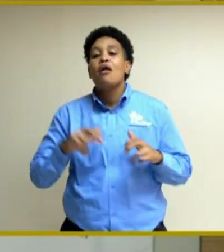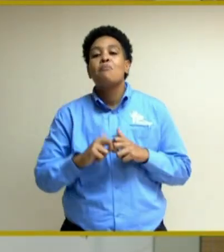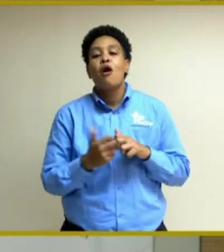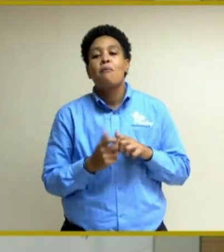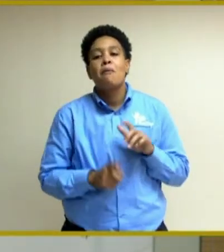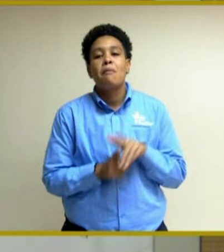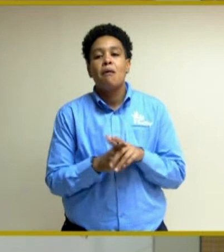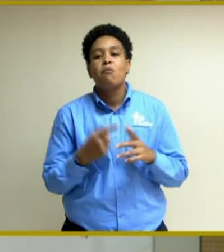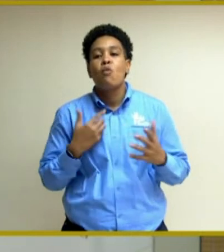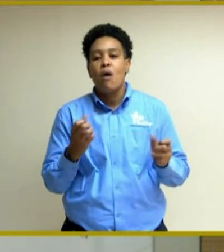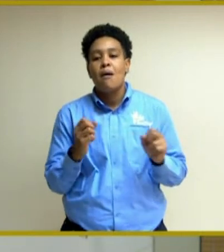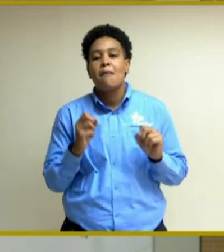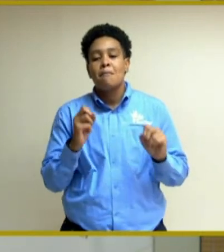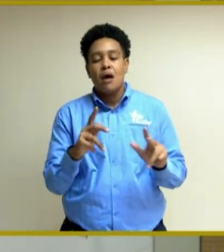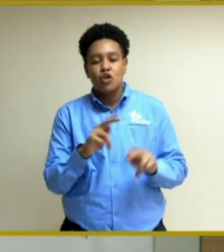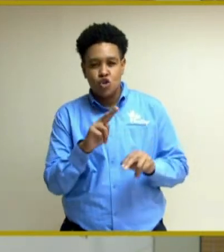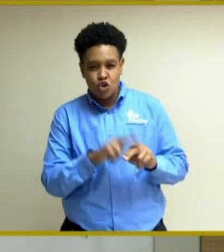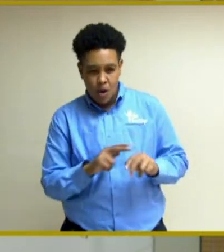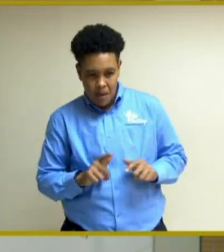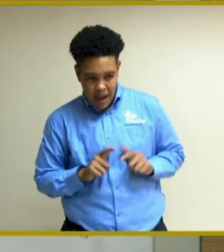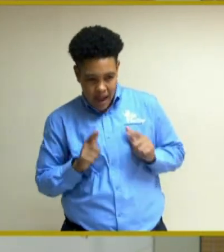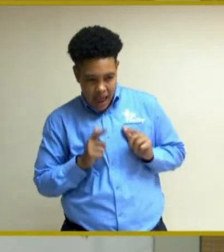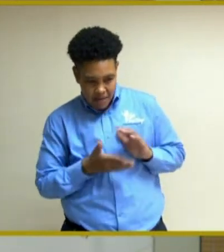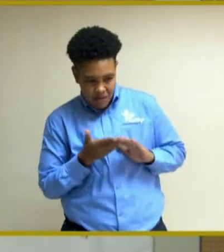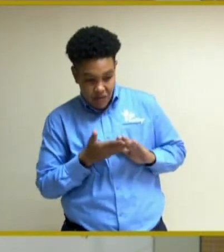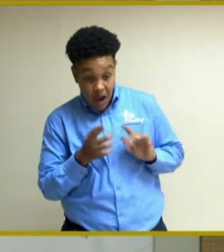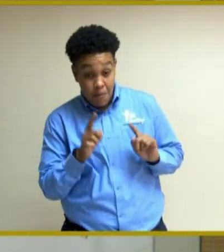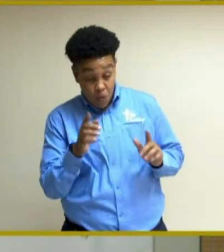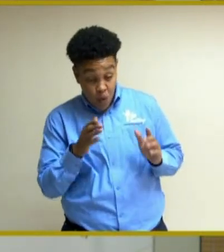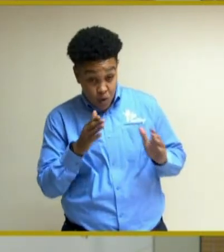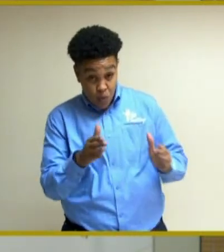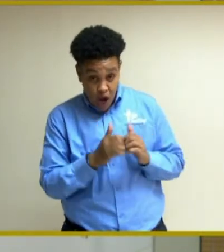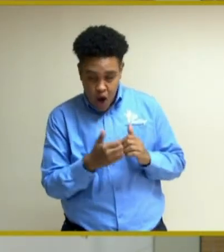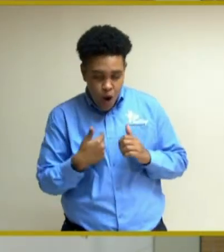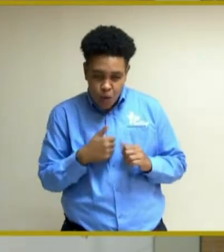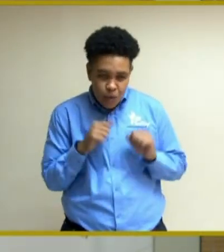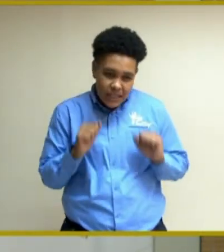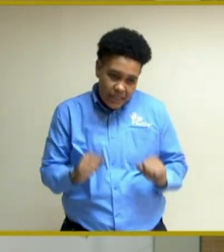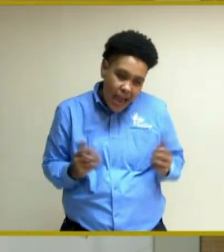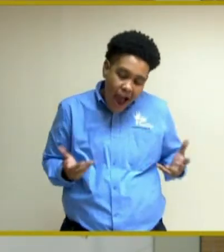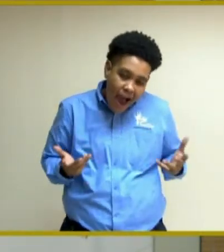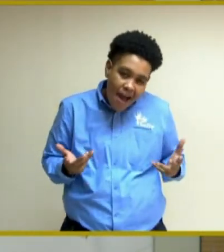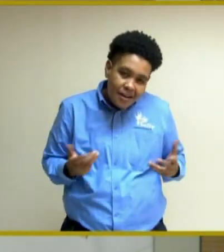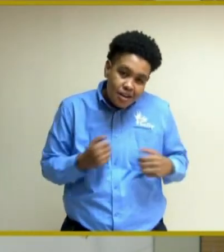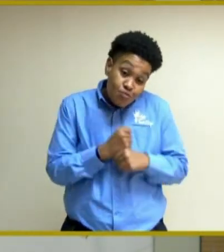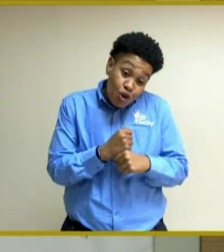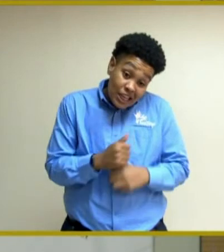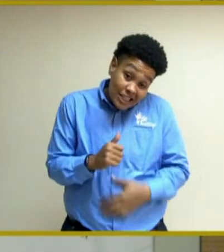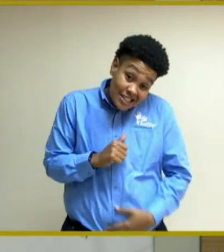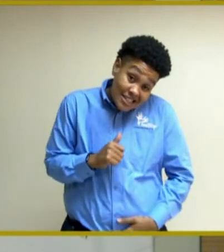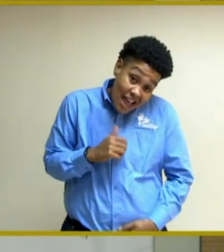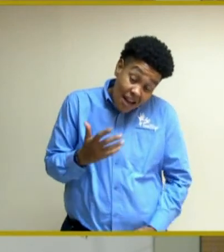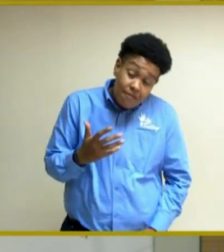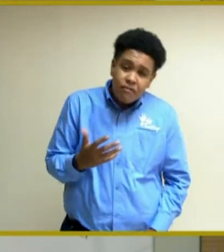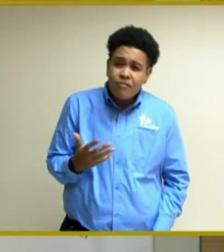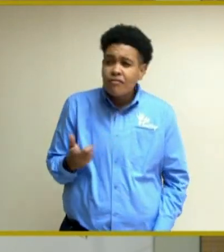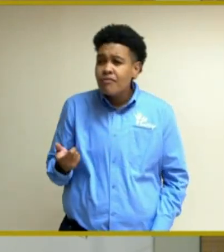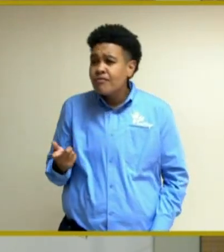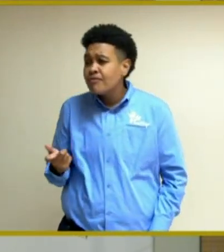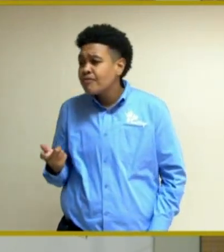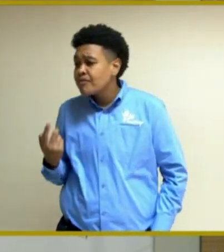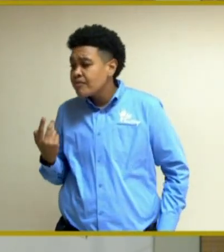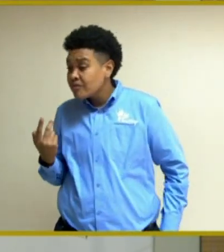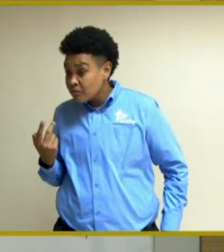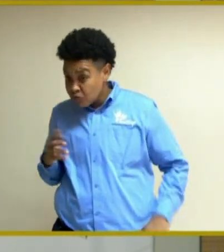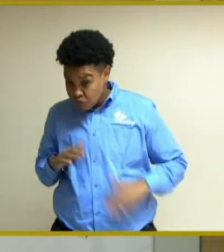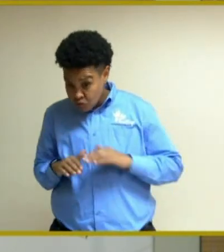So we want to get back to our normal lives. And this is one of the ways that we can protect ourselves, get herd immunity,